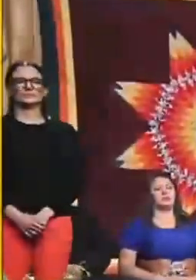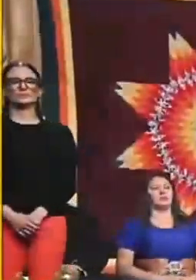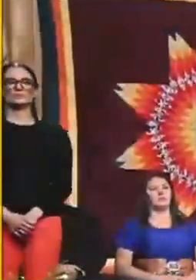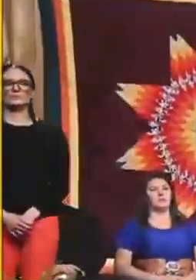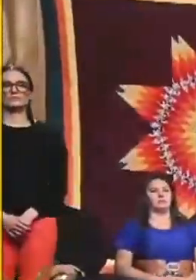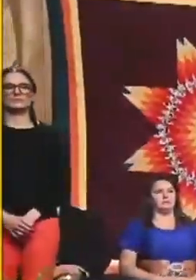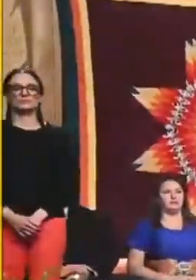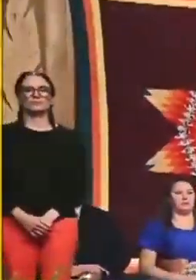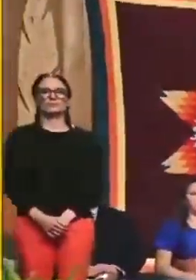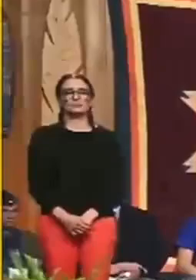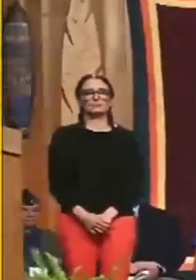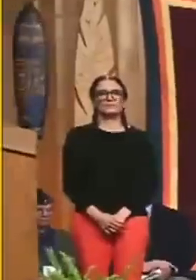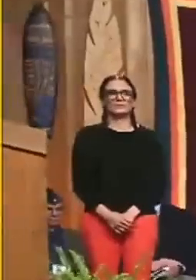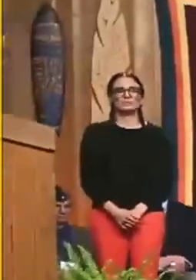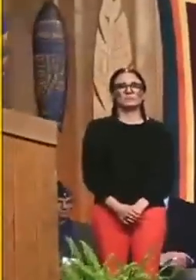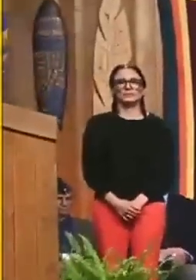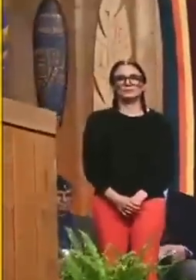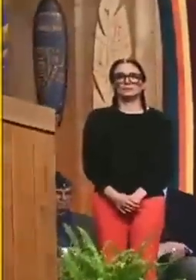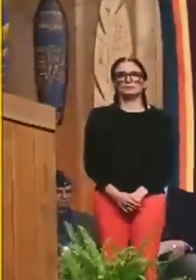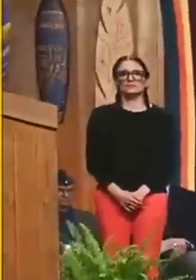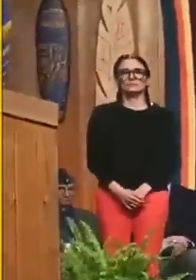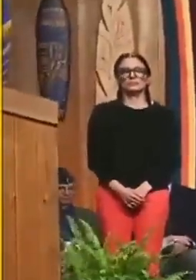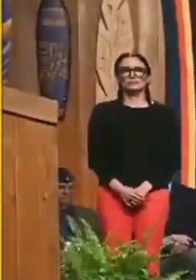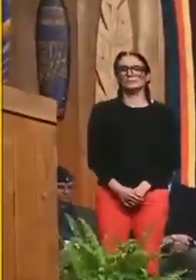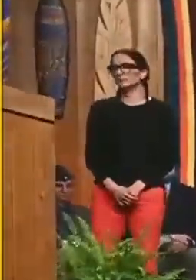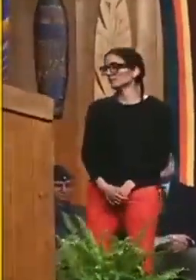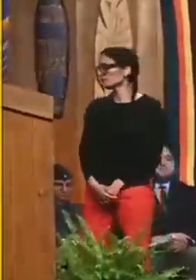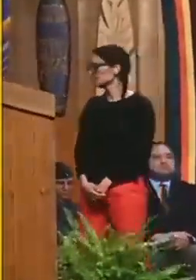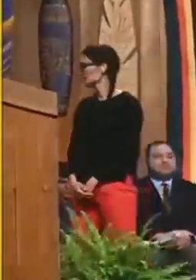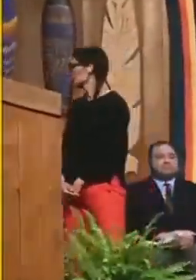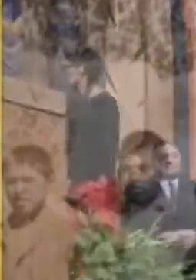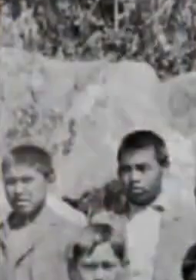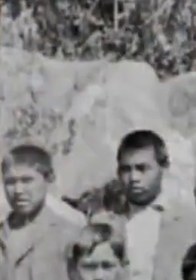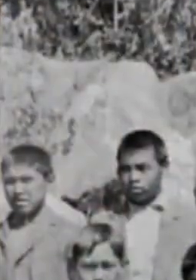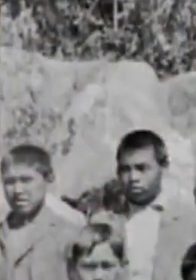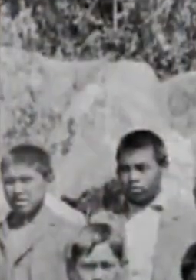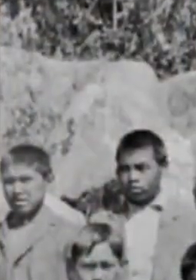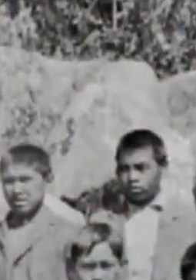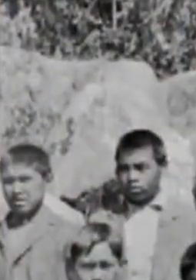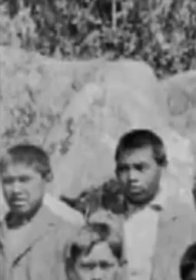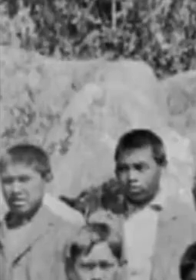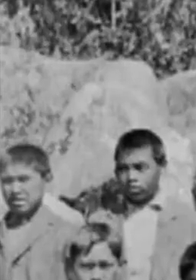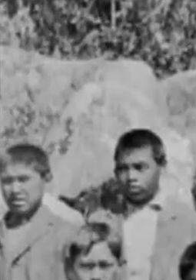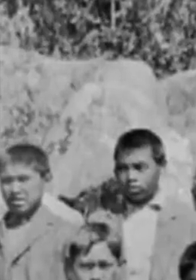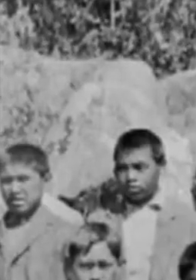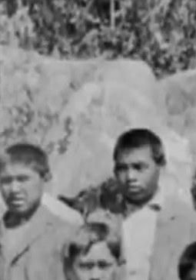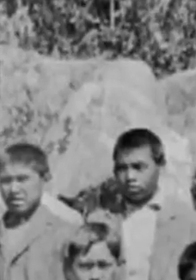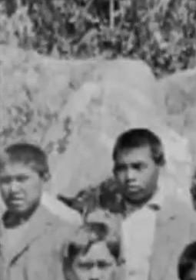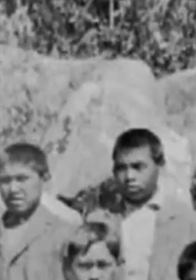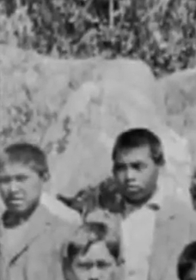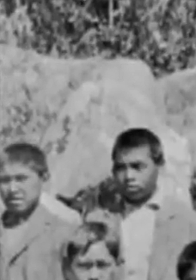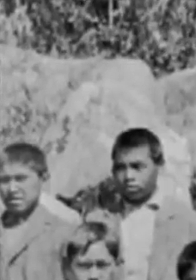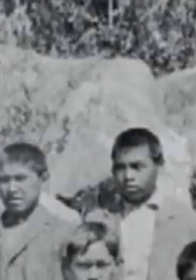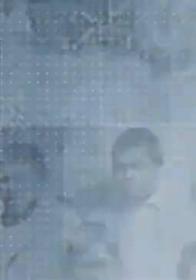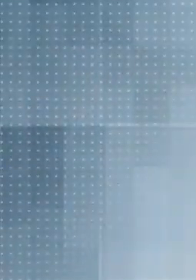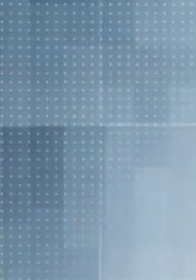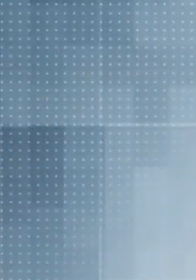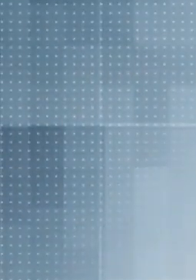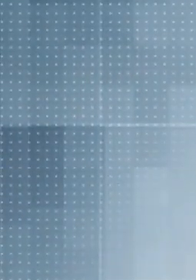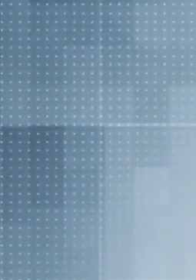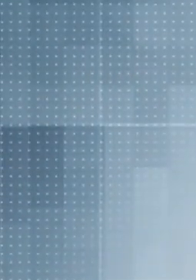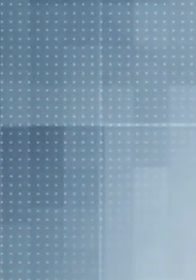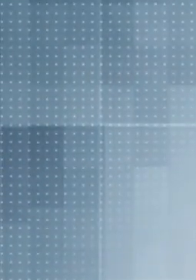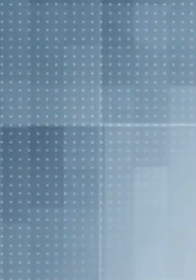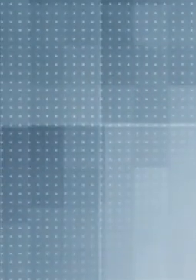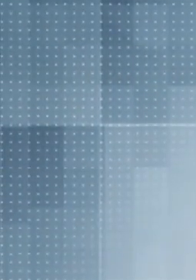From coerced sterilization, some reports as recent as 2019, and forced medical experimentation on residential school